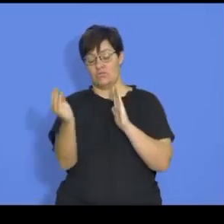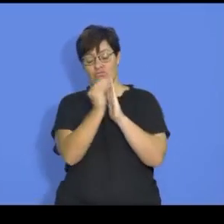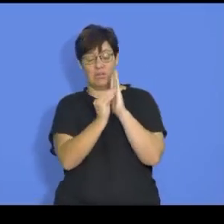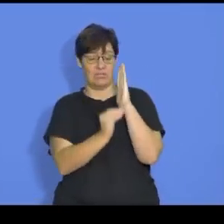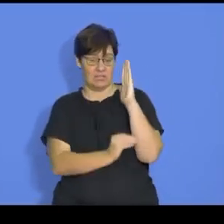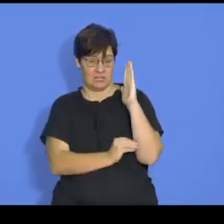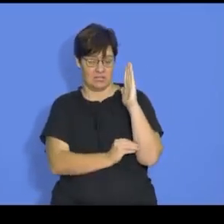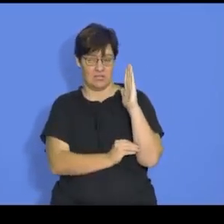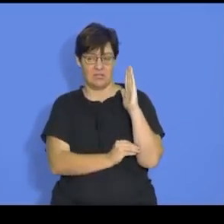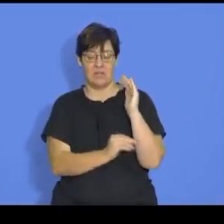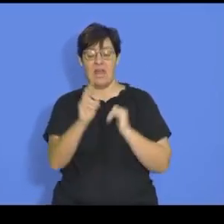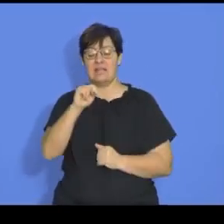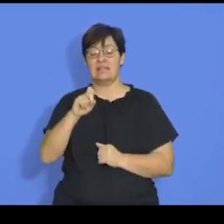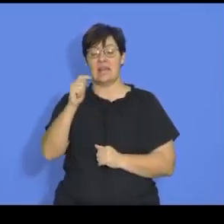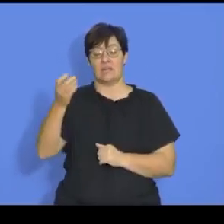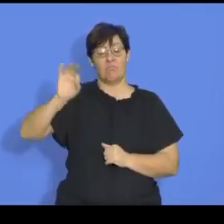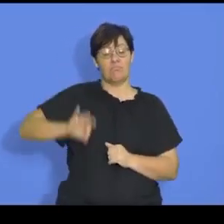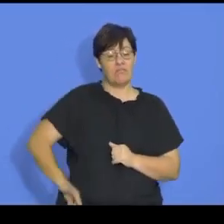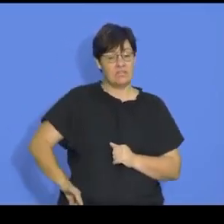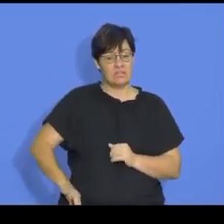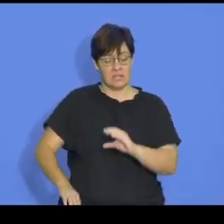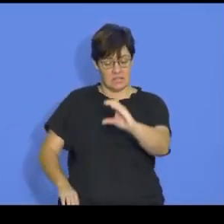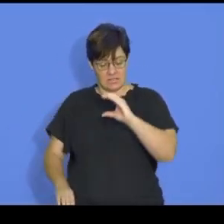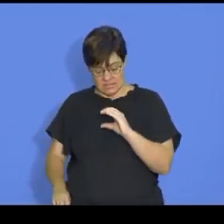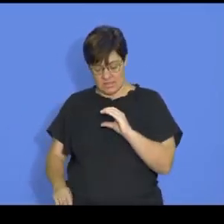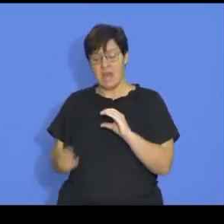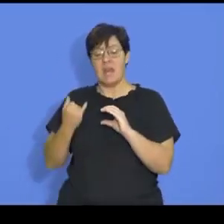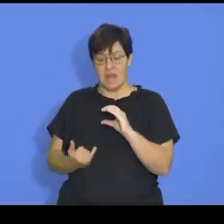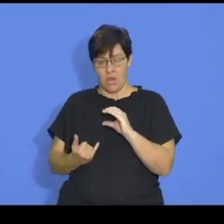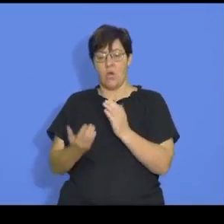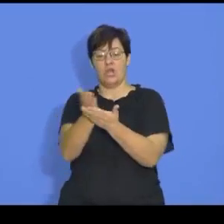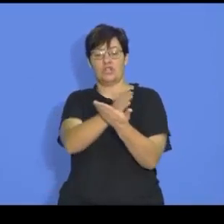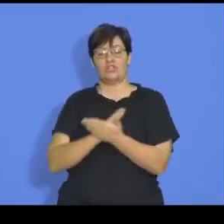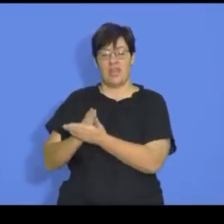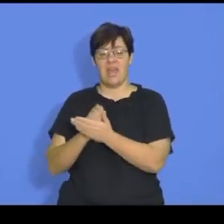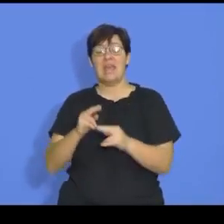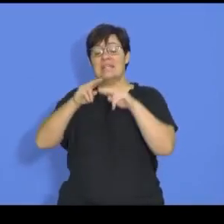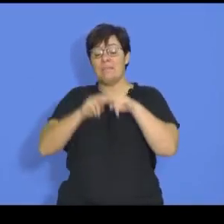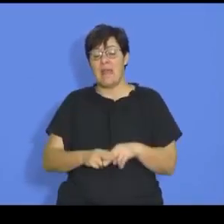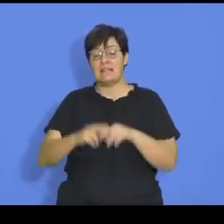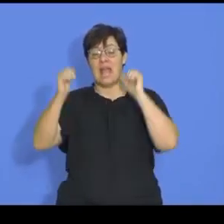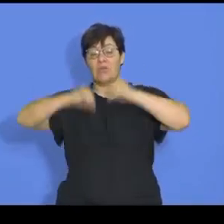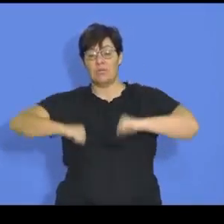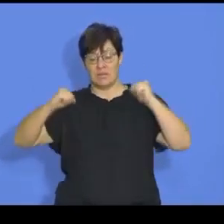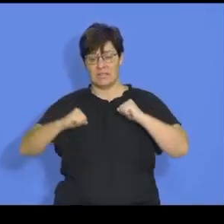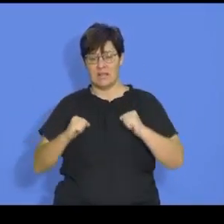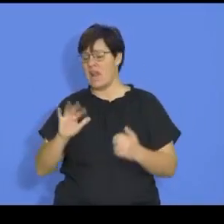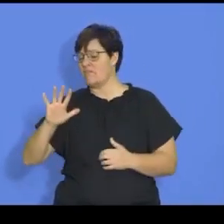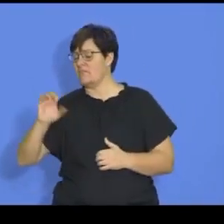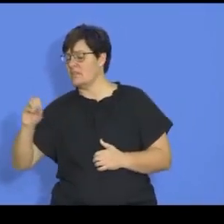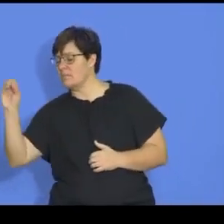accounting records, net profit is shared, appropriated as per the